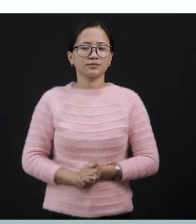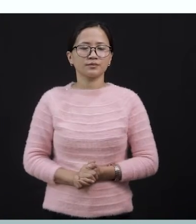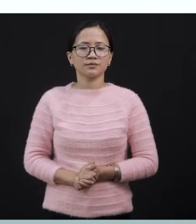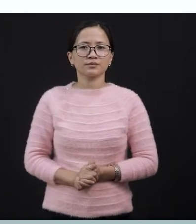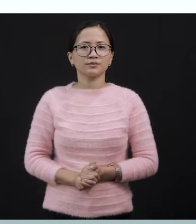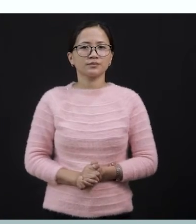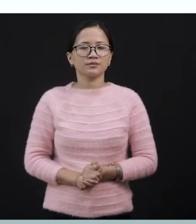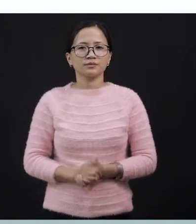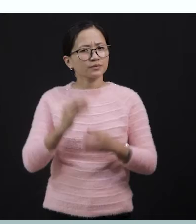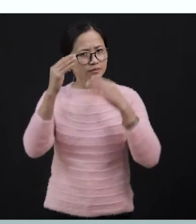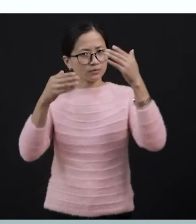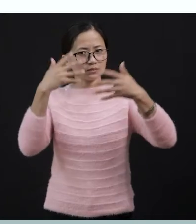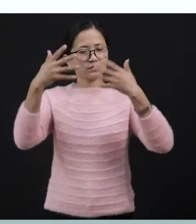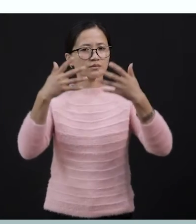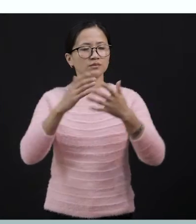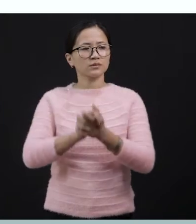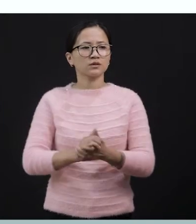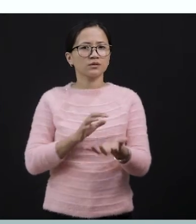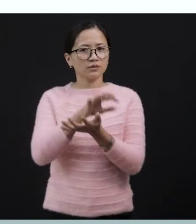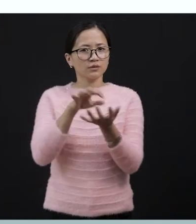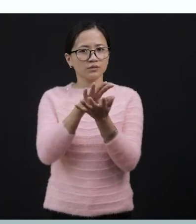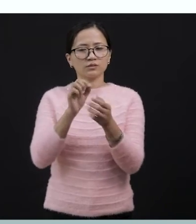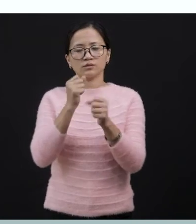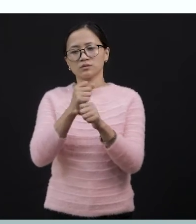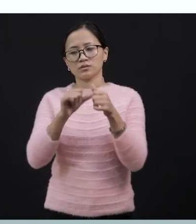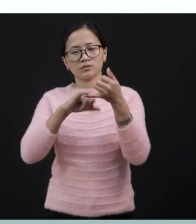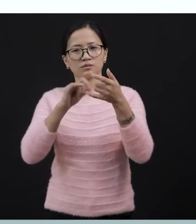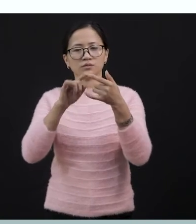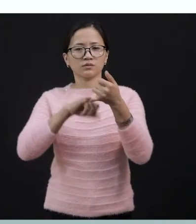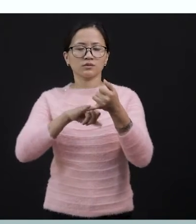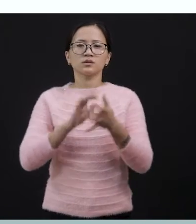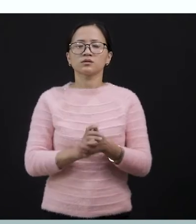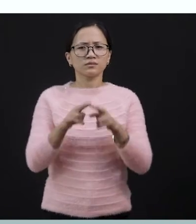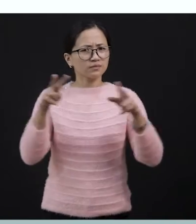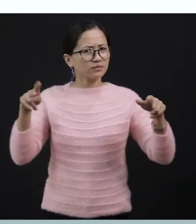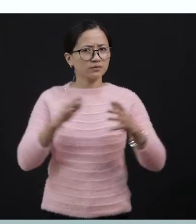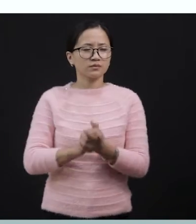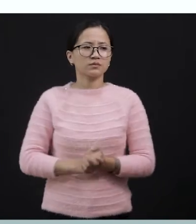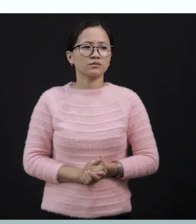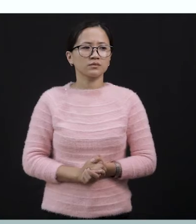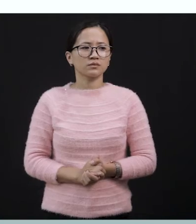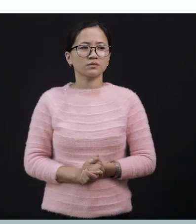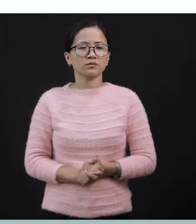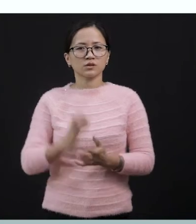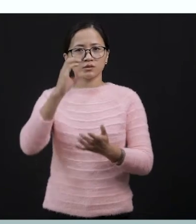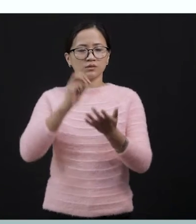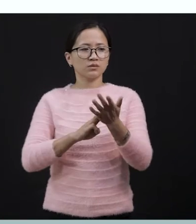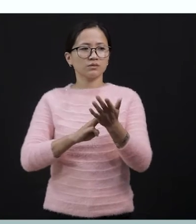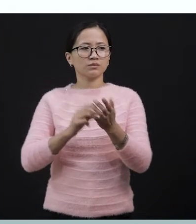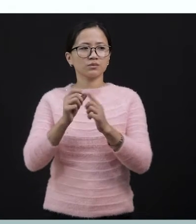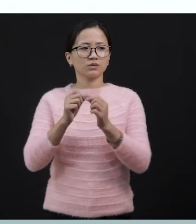Now, so the air, since it is a mixture of gases, different gases, this is the composition.